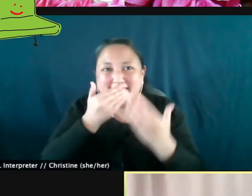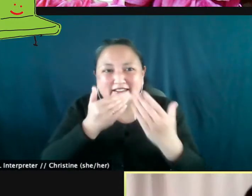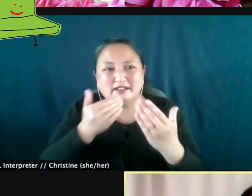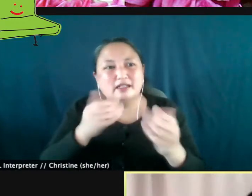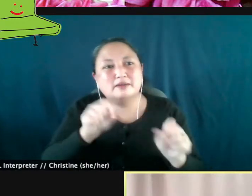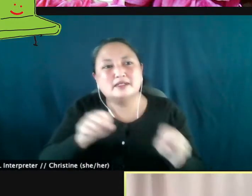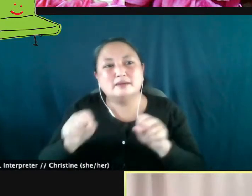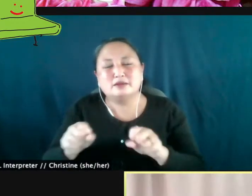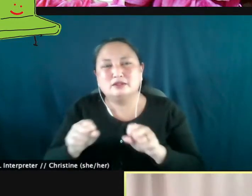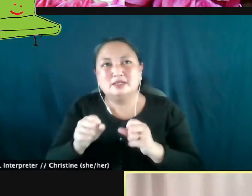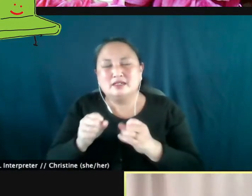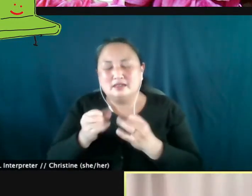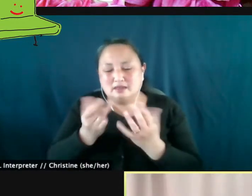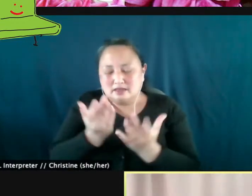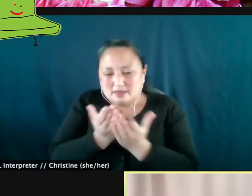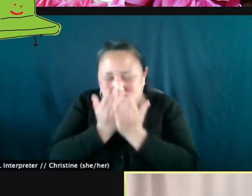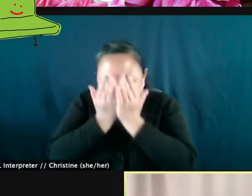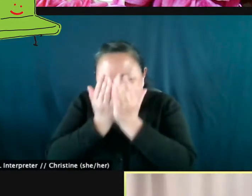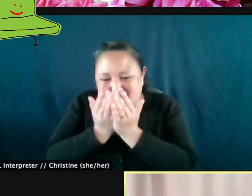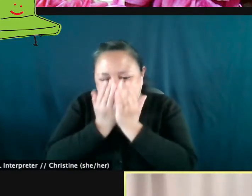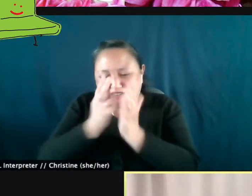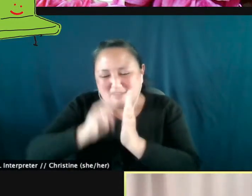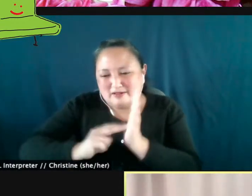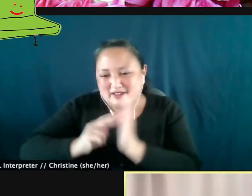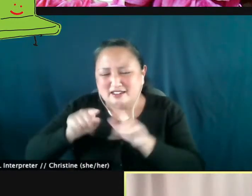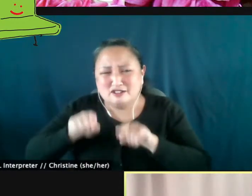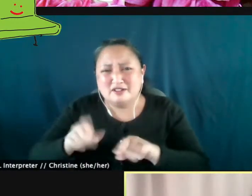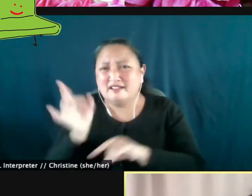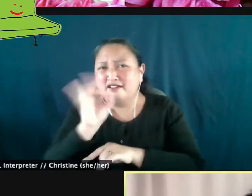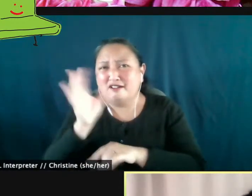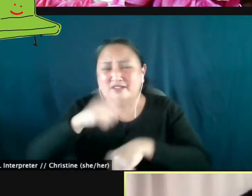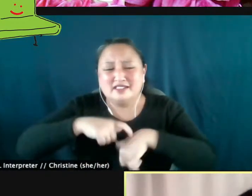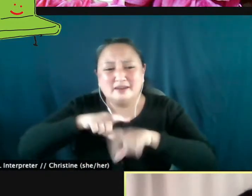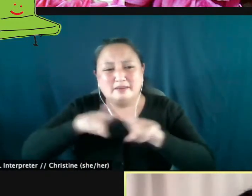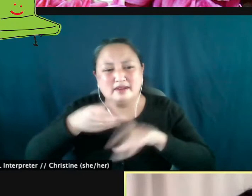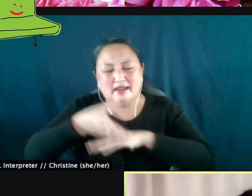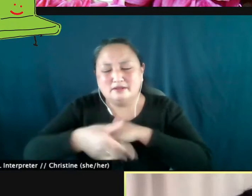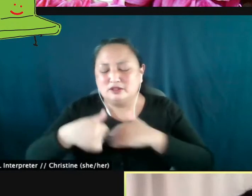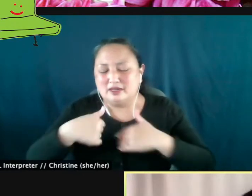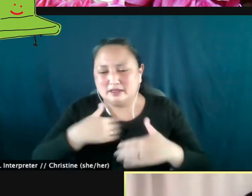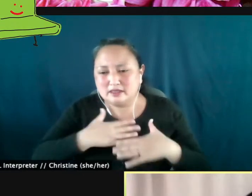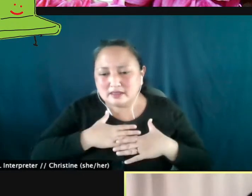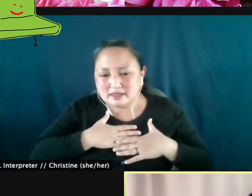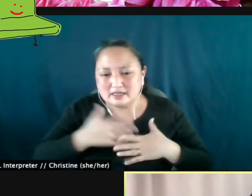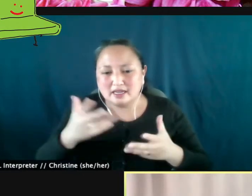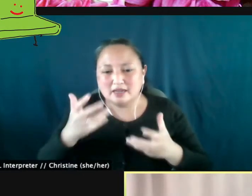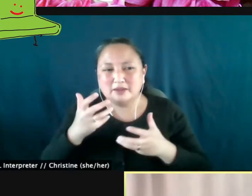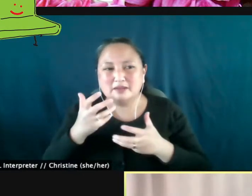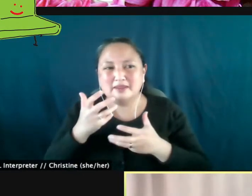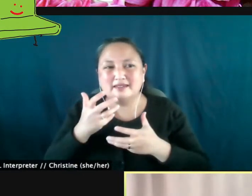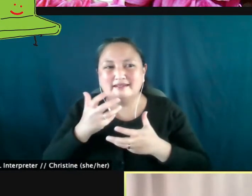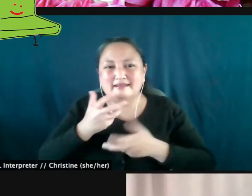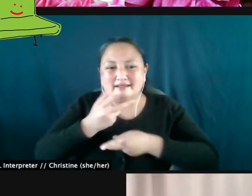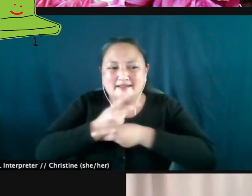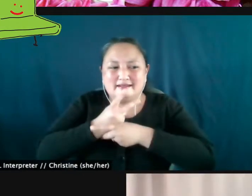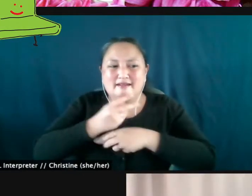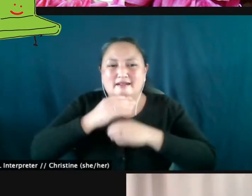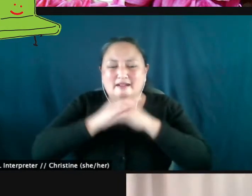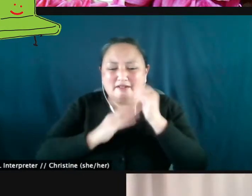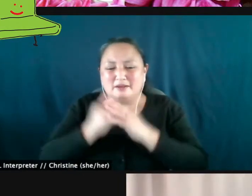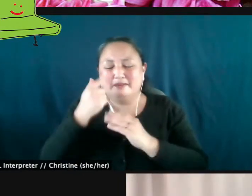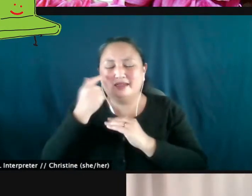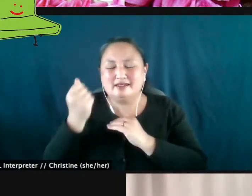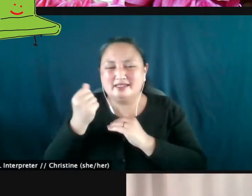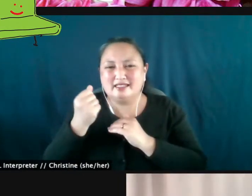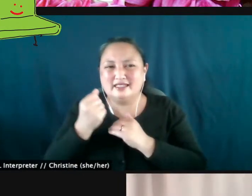be consumed by this book during that, awful time. And then at the same time afterwards, I was like, I want to be held because of the pandemic. I doubly Oh, want to be